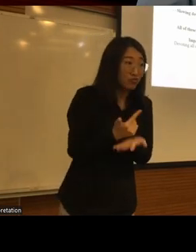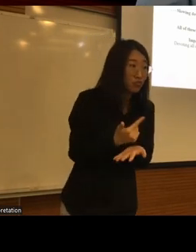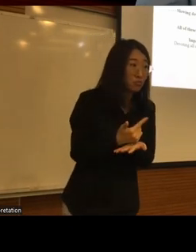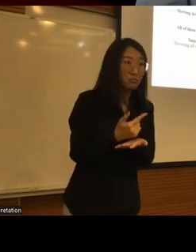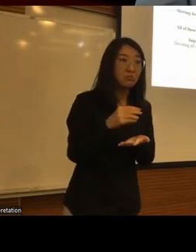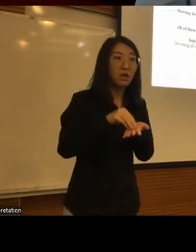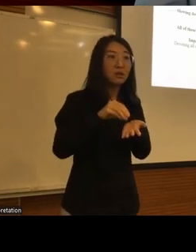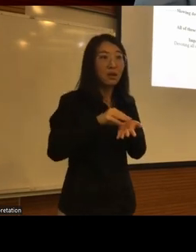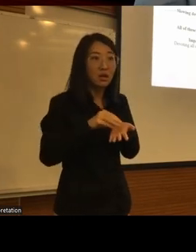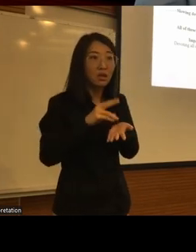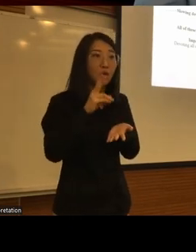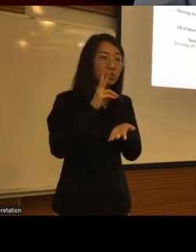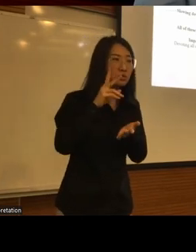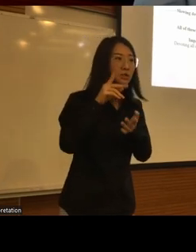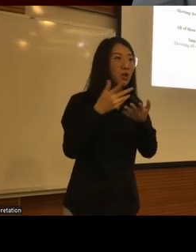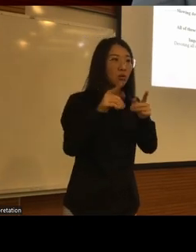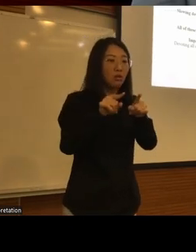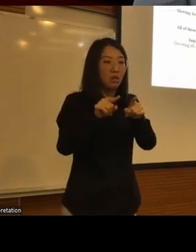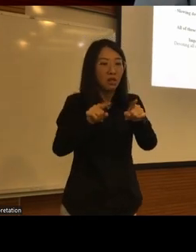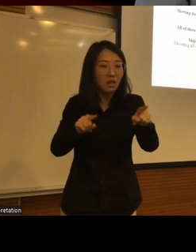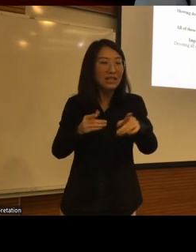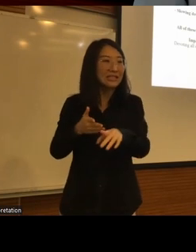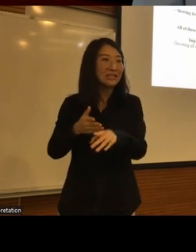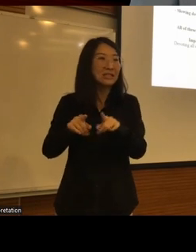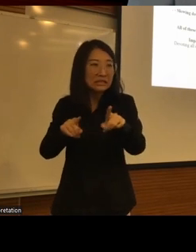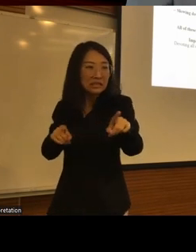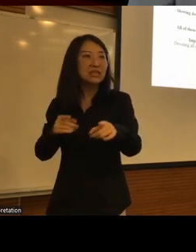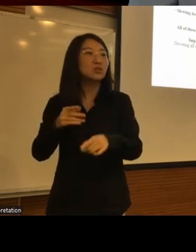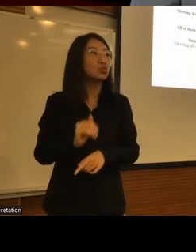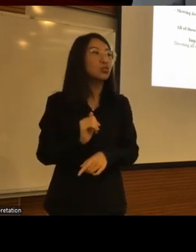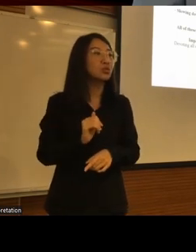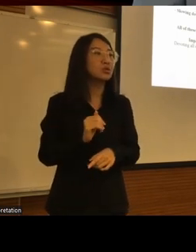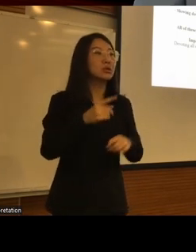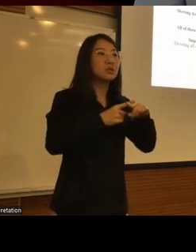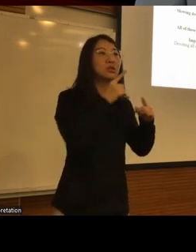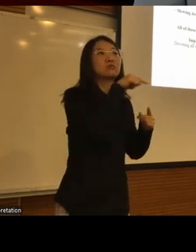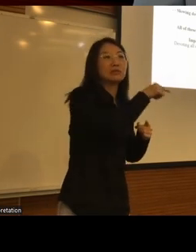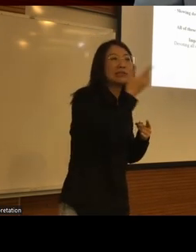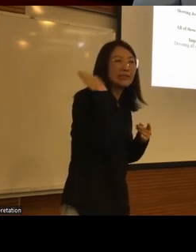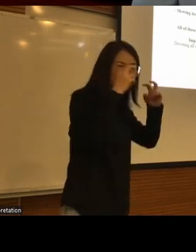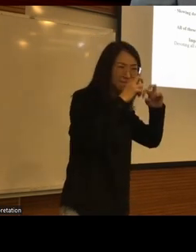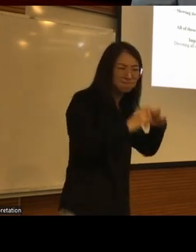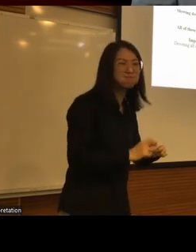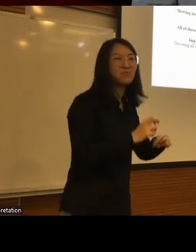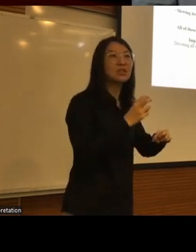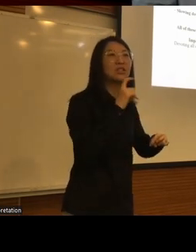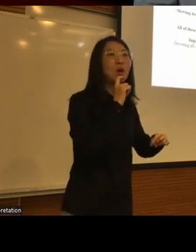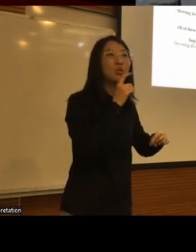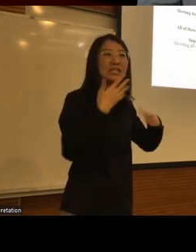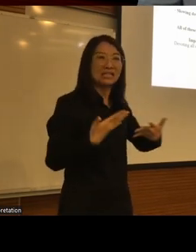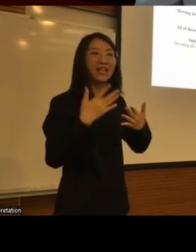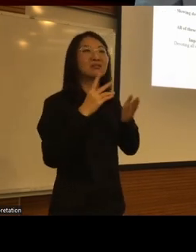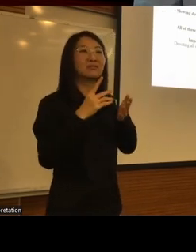various effects that are delayed, which I explain in some publications. I will not bother you with